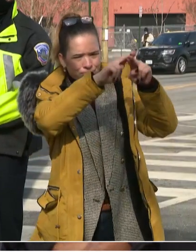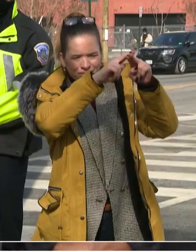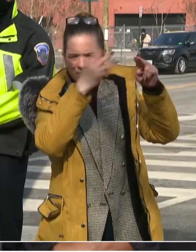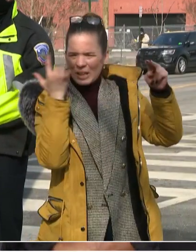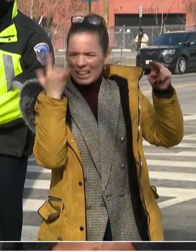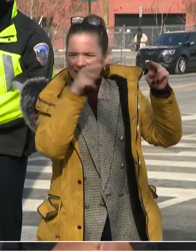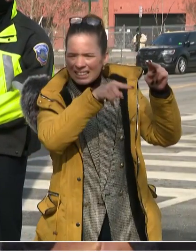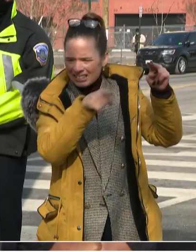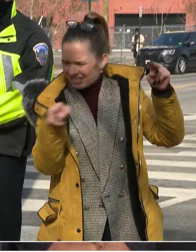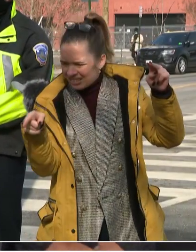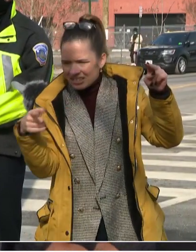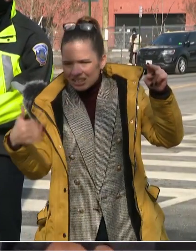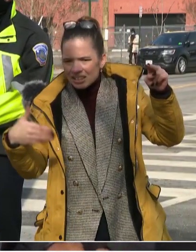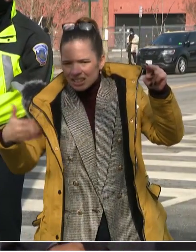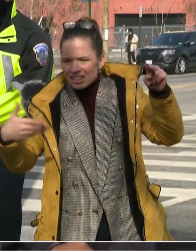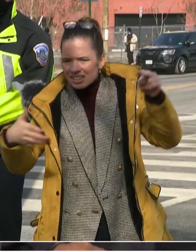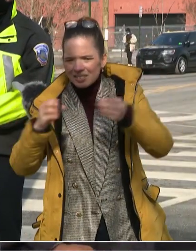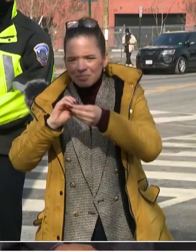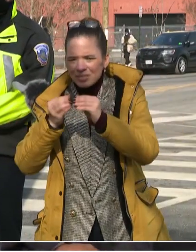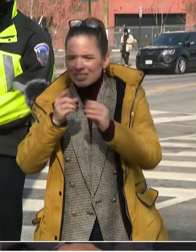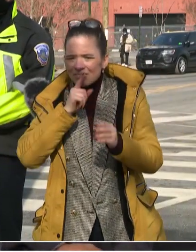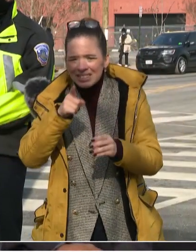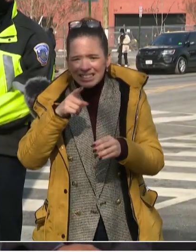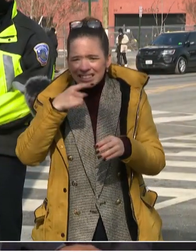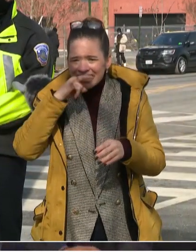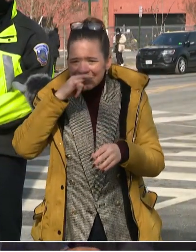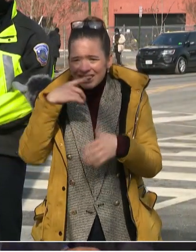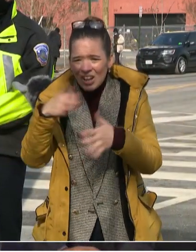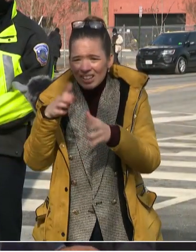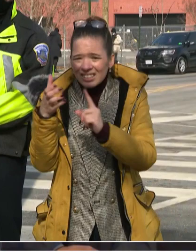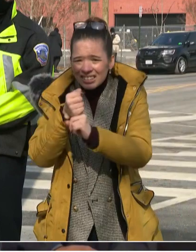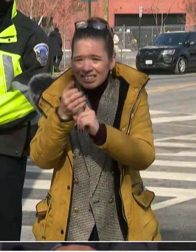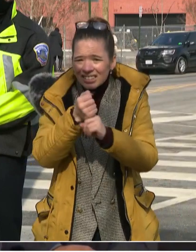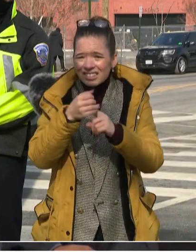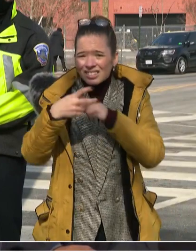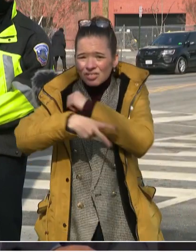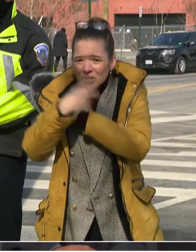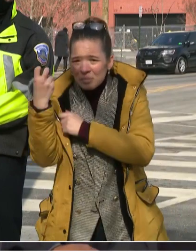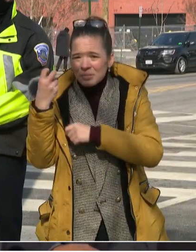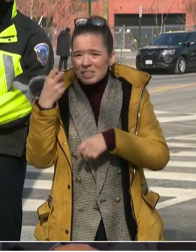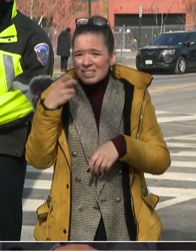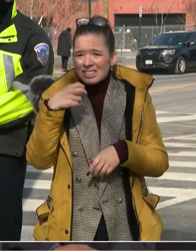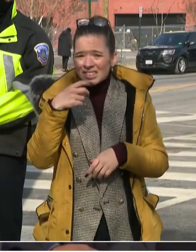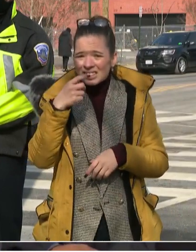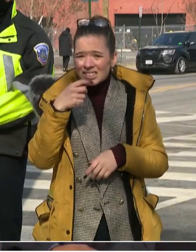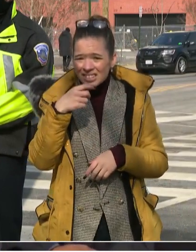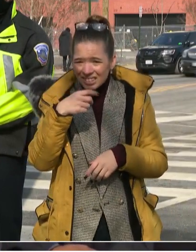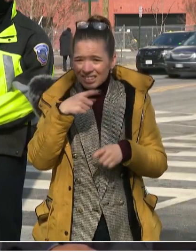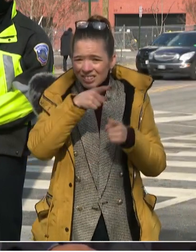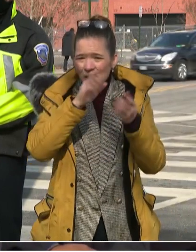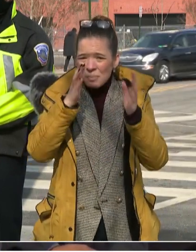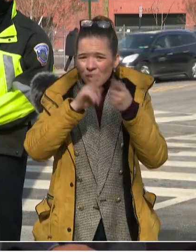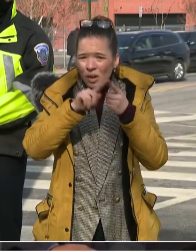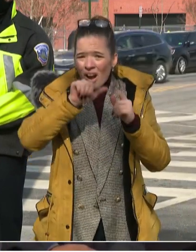We've increased the number of kids that have been arrested for carjacking 2-to-1, outpacing the number of adults that have been